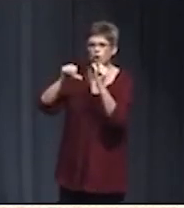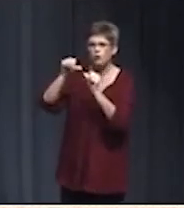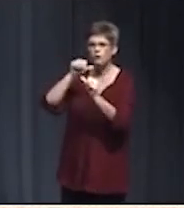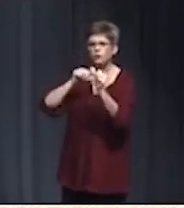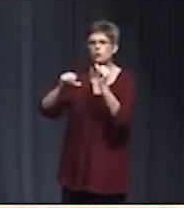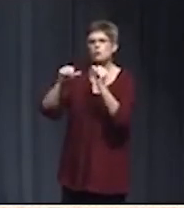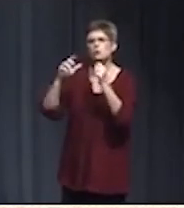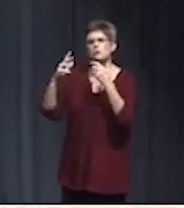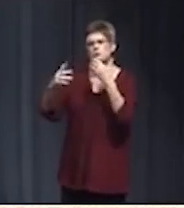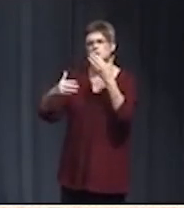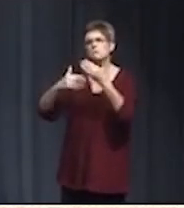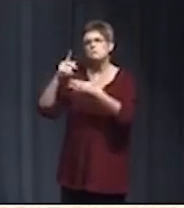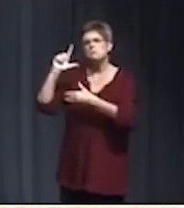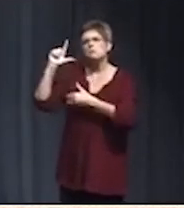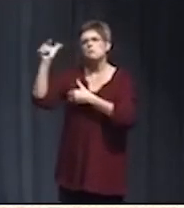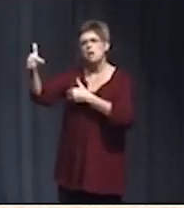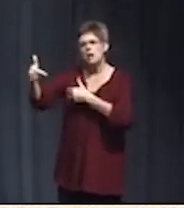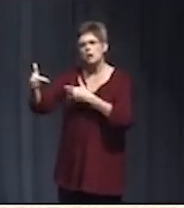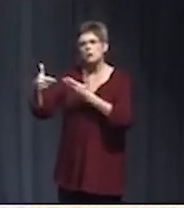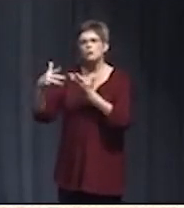will take place.